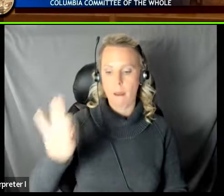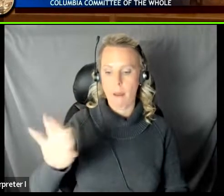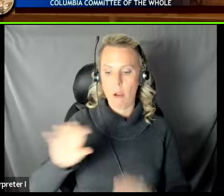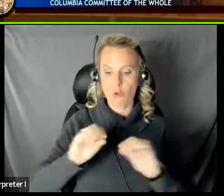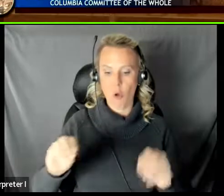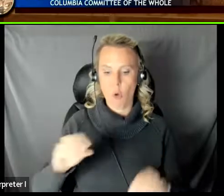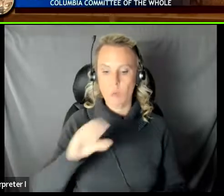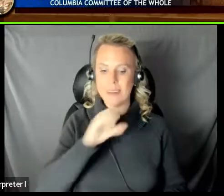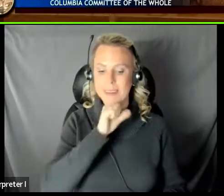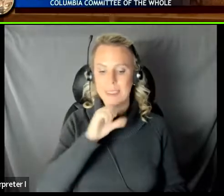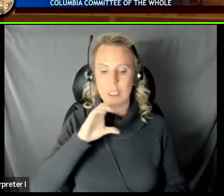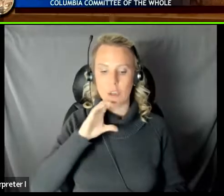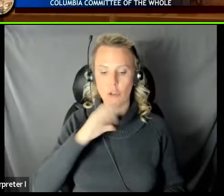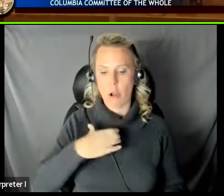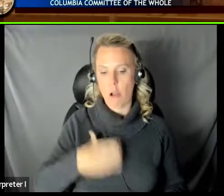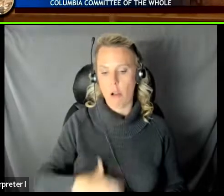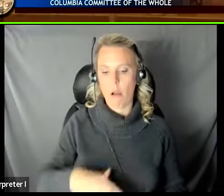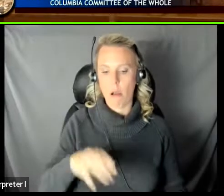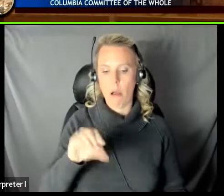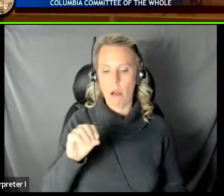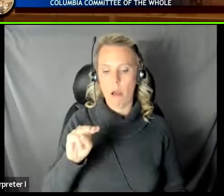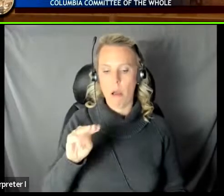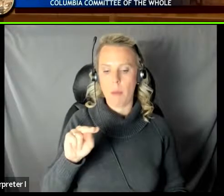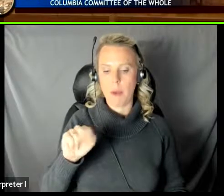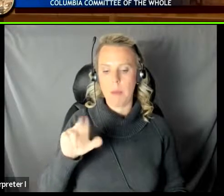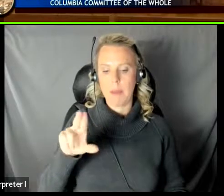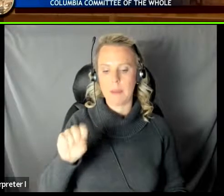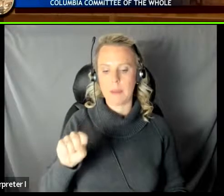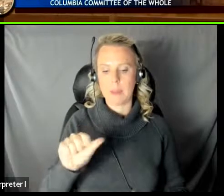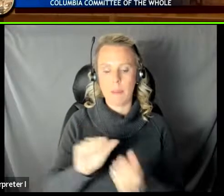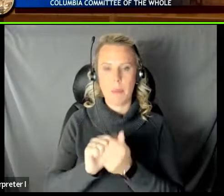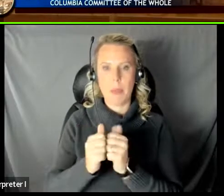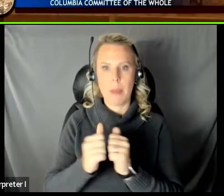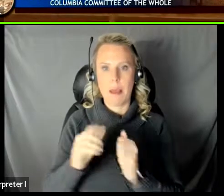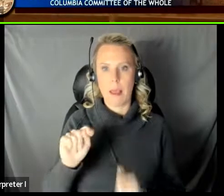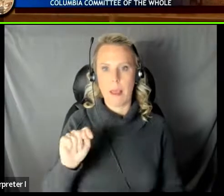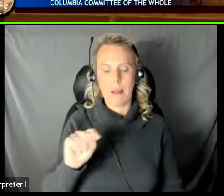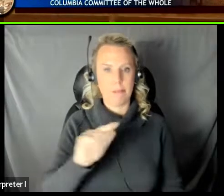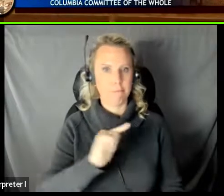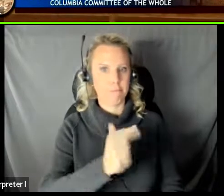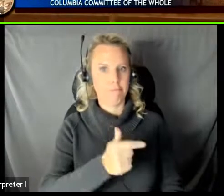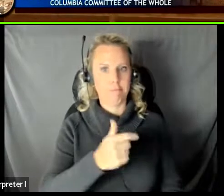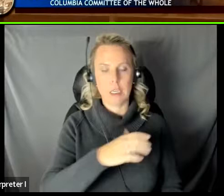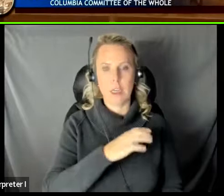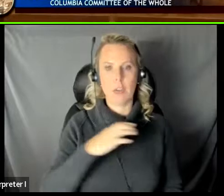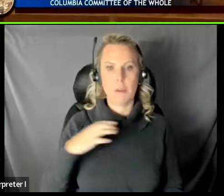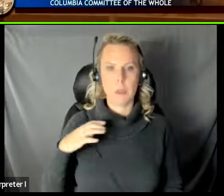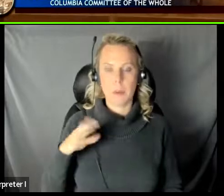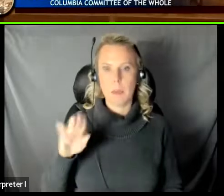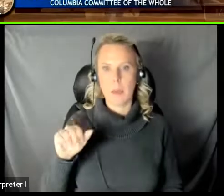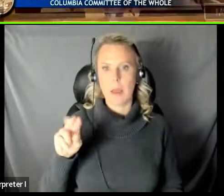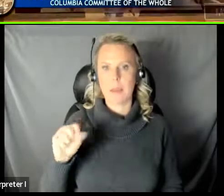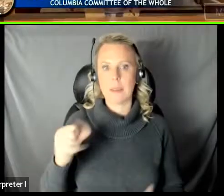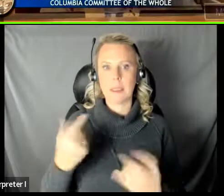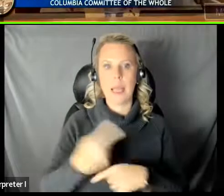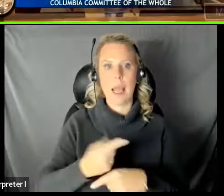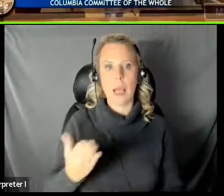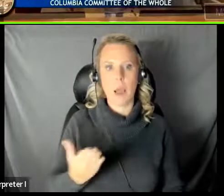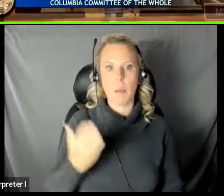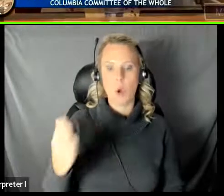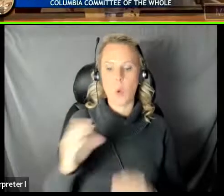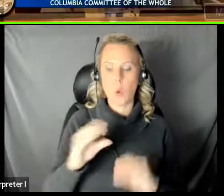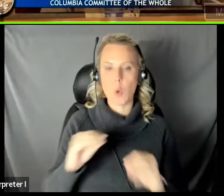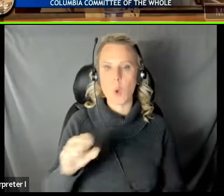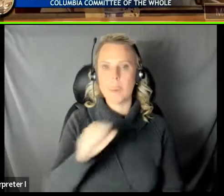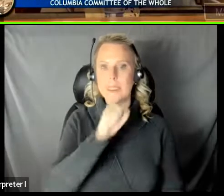Senior Hungry Omnibus Amendment Act of 2022. Councilmember Bonds. Thank you, Chairman. Today I'm moving the No